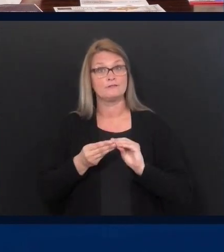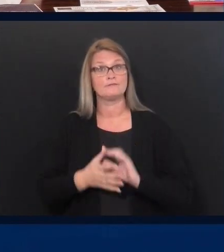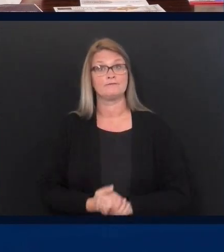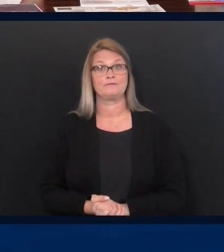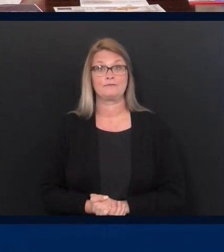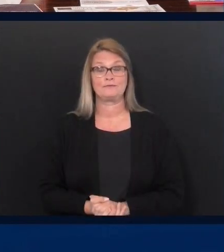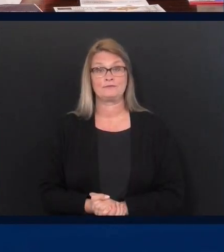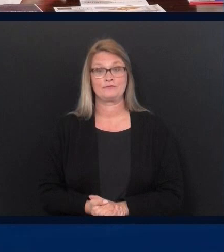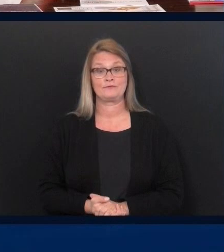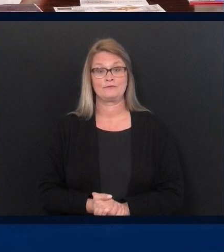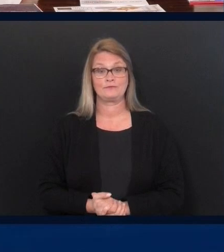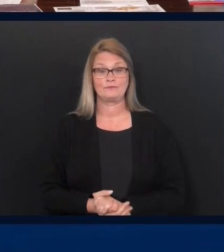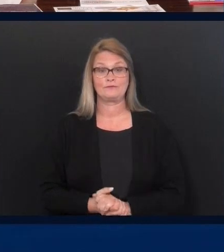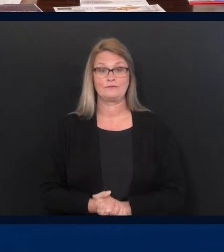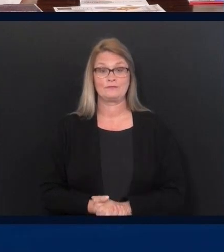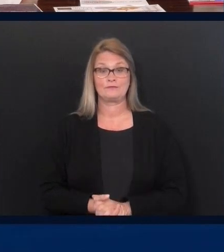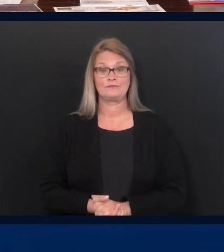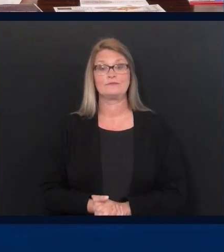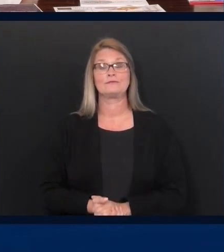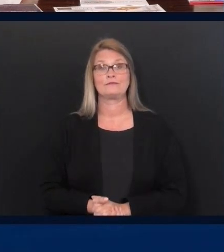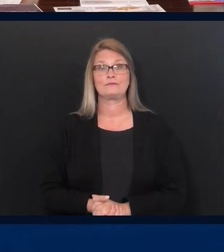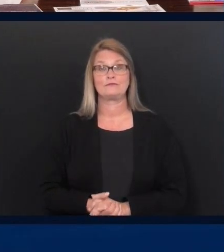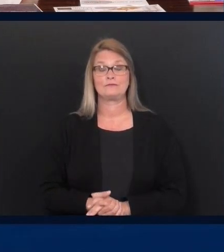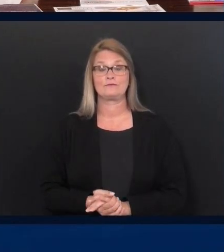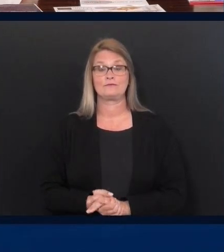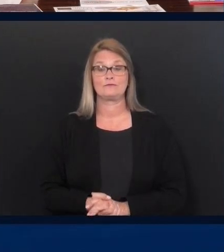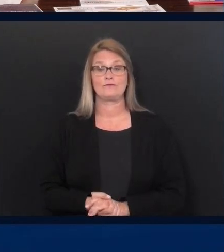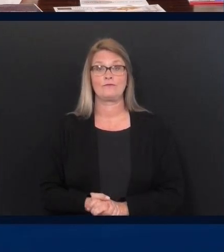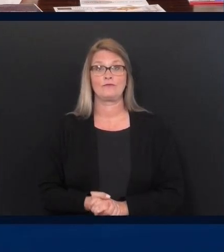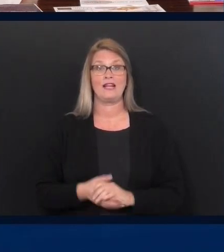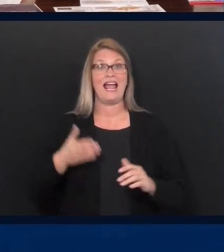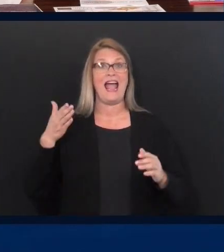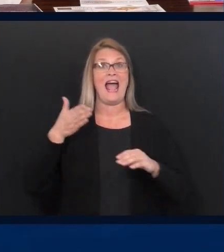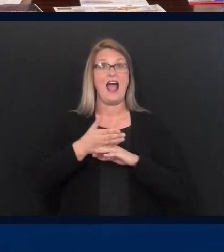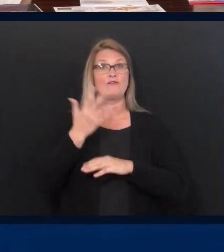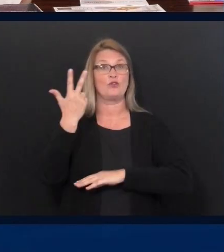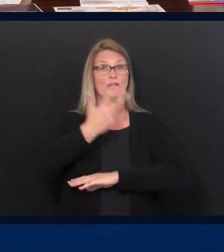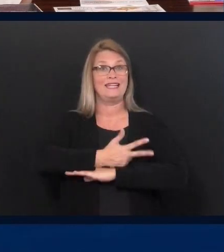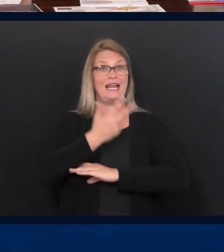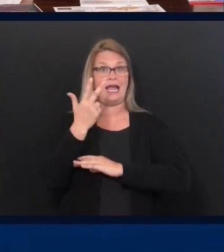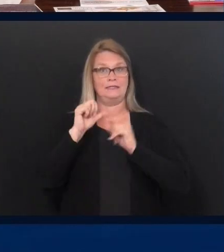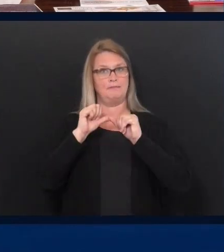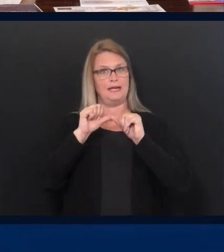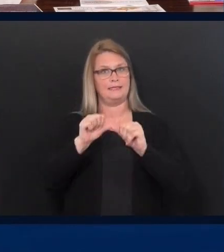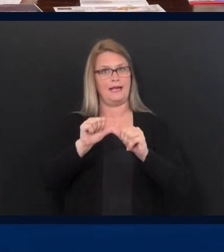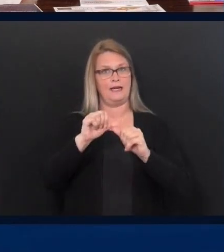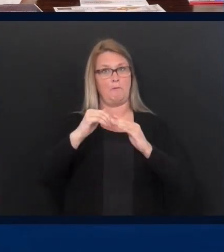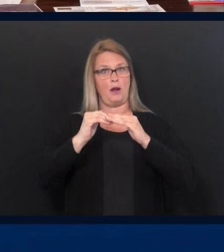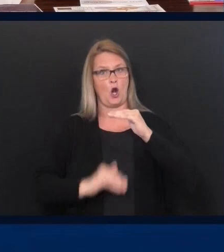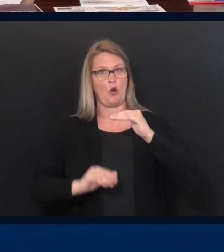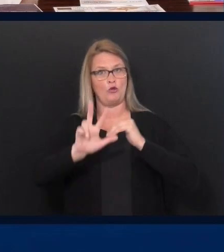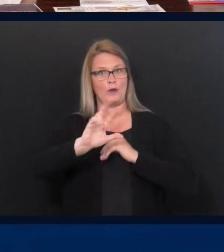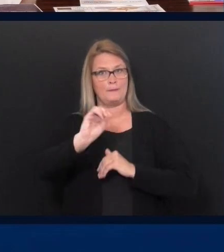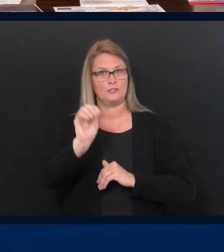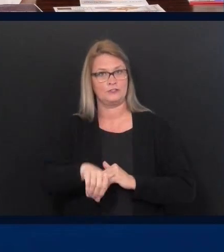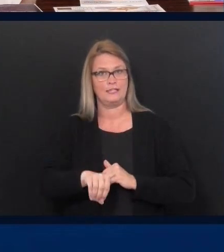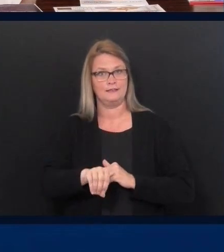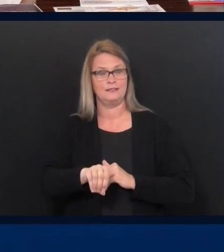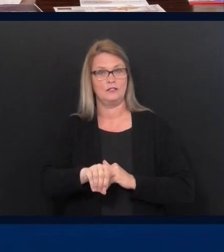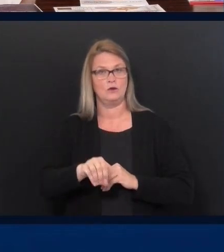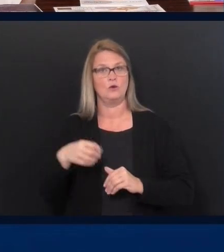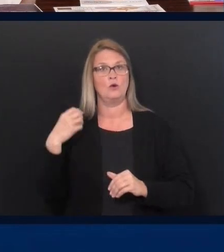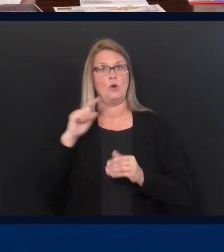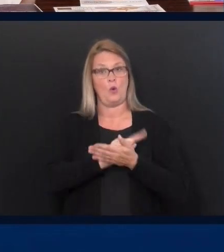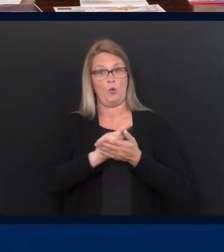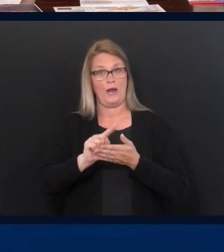I'm going to read to you here. It says, after 3 consecutive days maintaining this level below 3%,